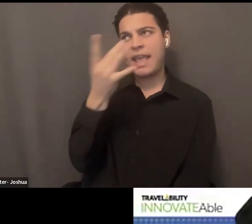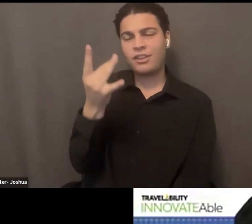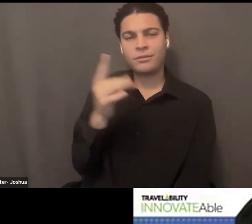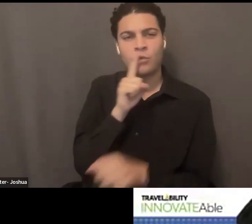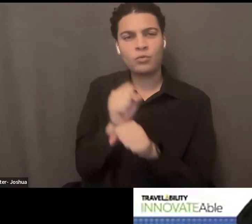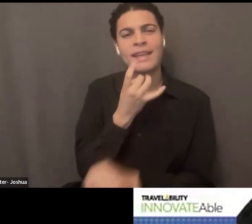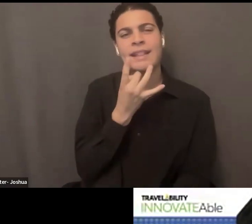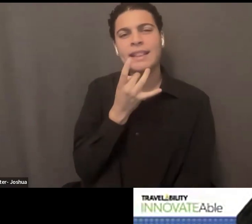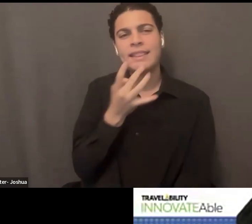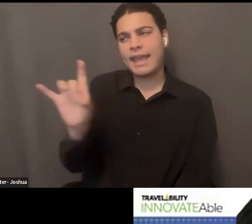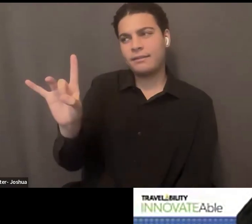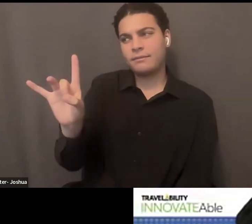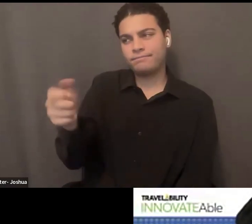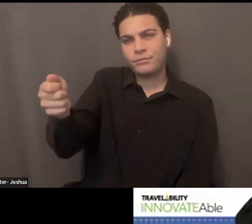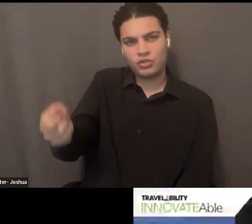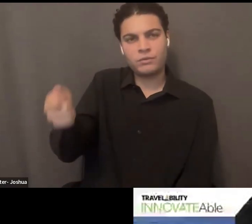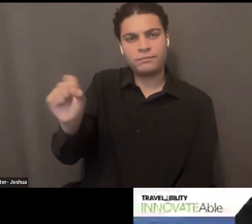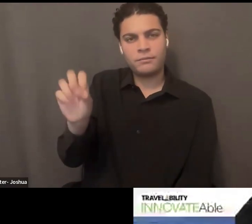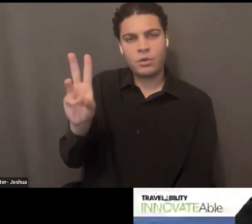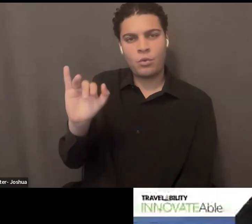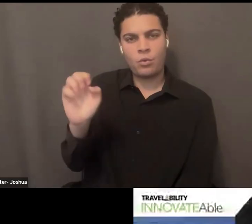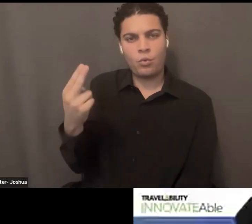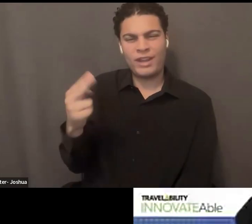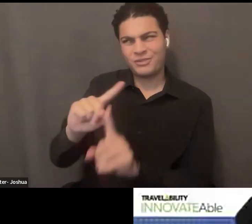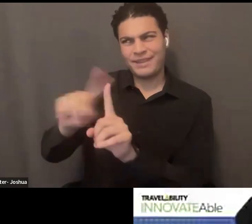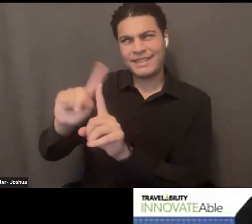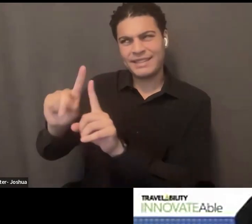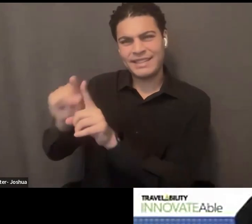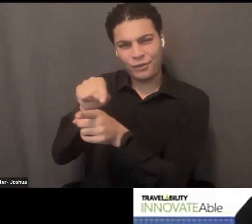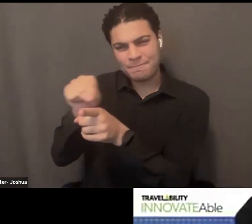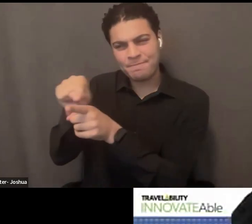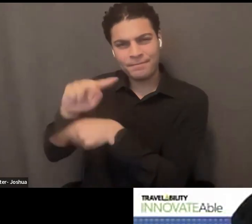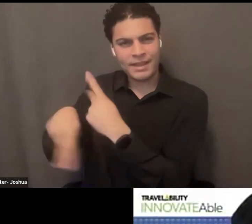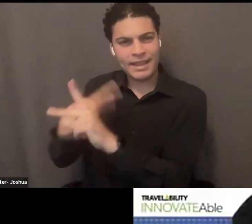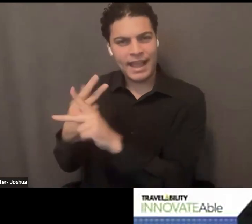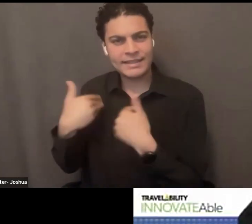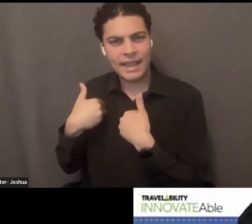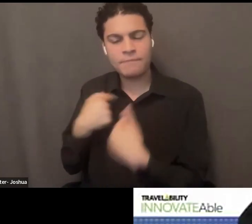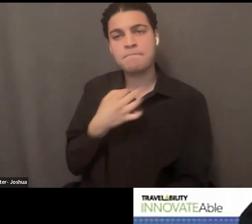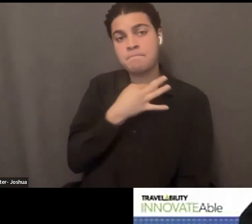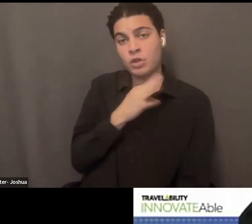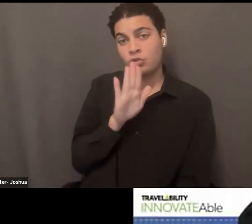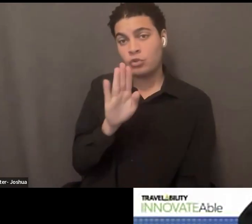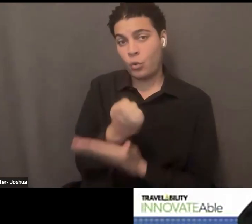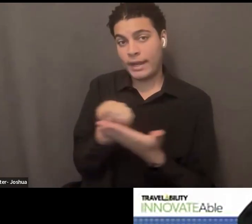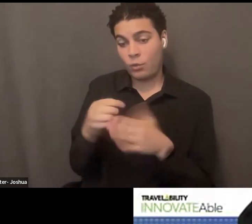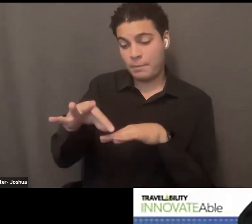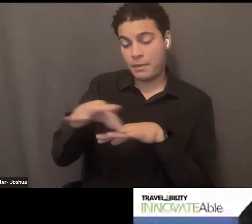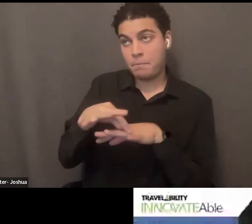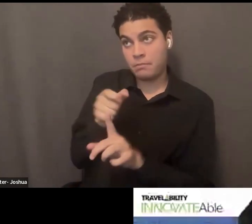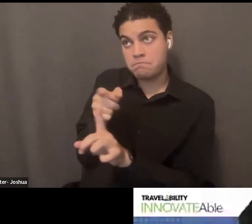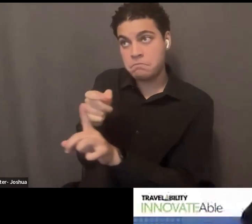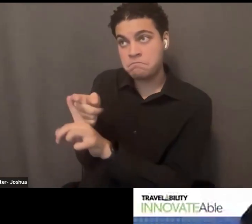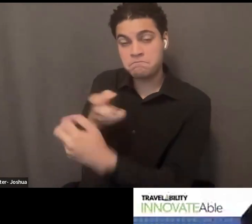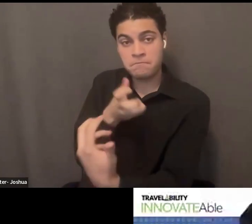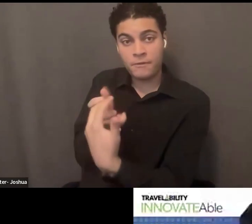And so how does your product or device adapt to those different types, and how does it fit? Are there limitations where it might not work with certain